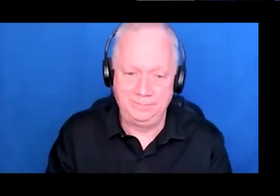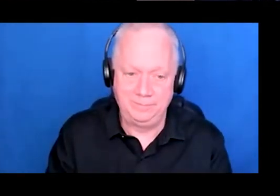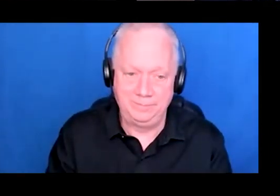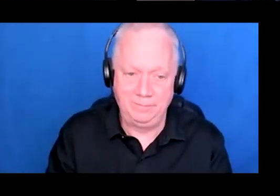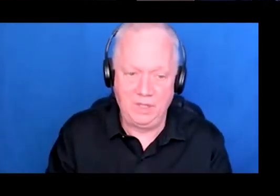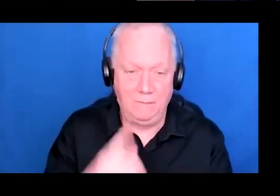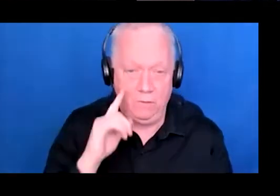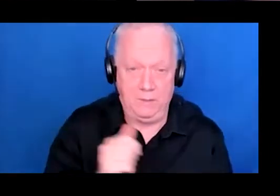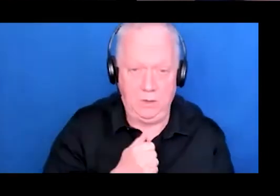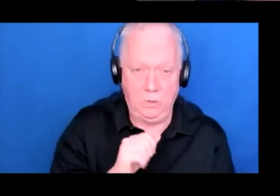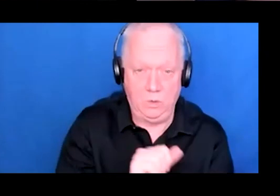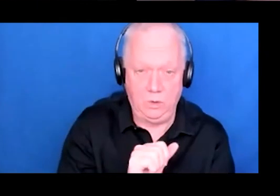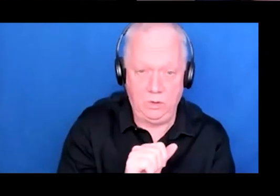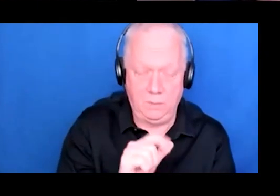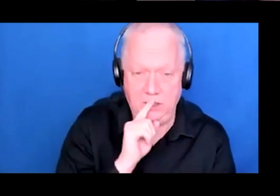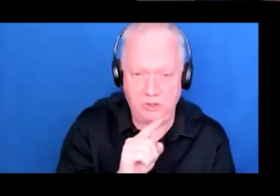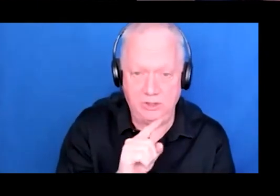In terms of my own work, I'm actually